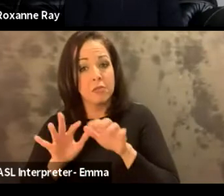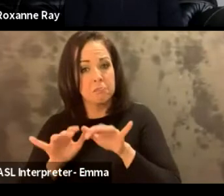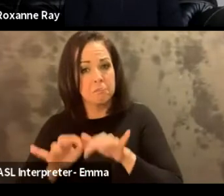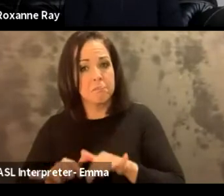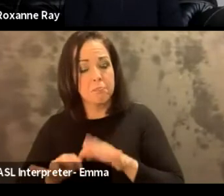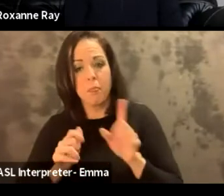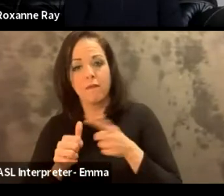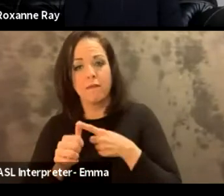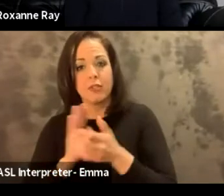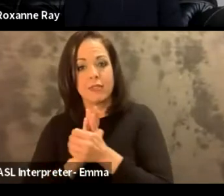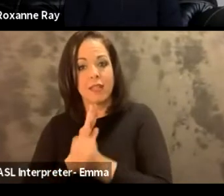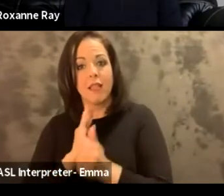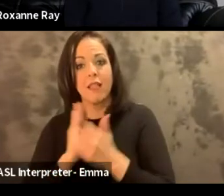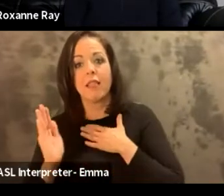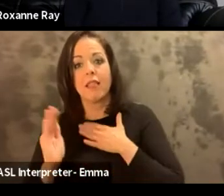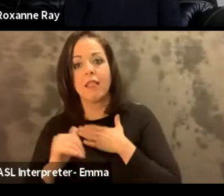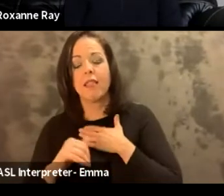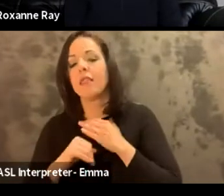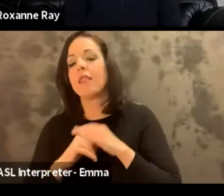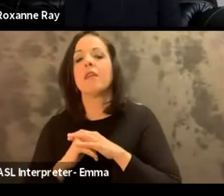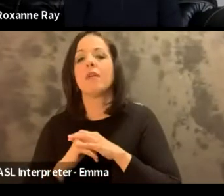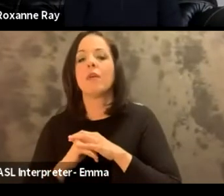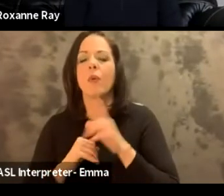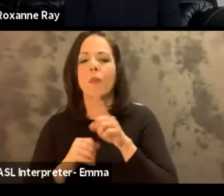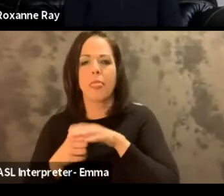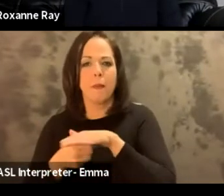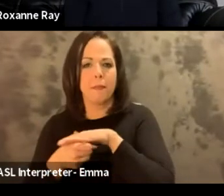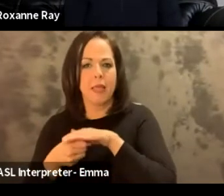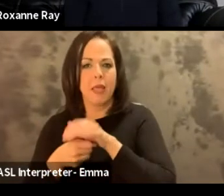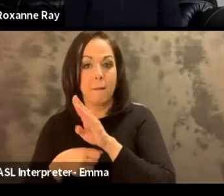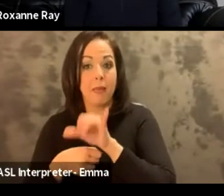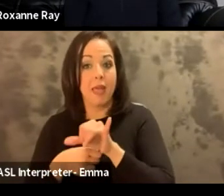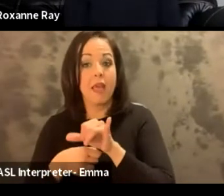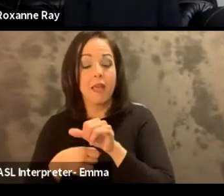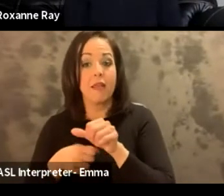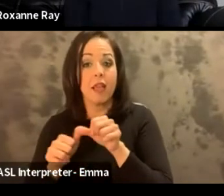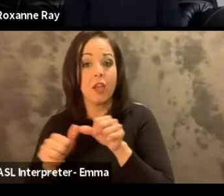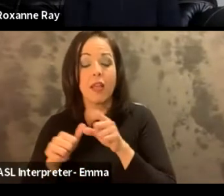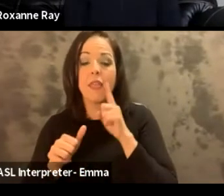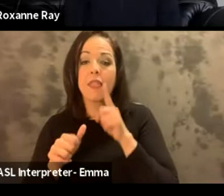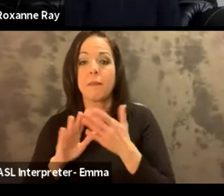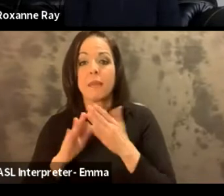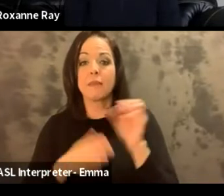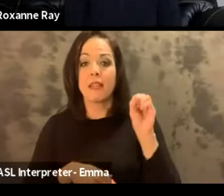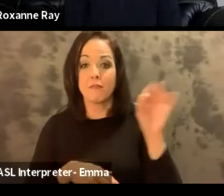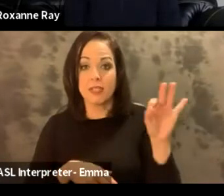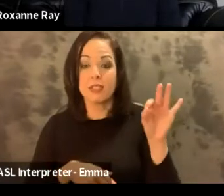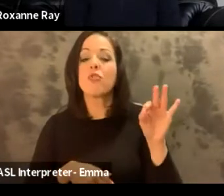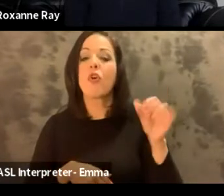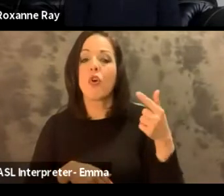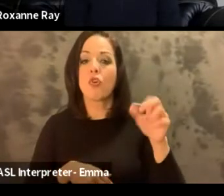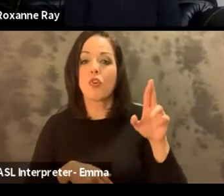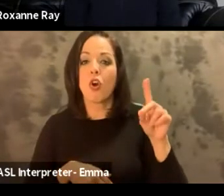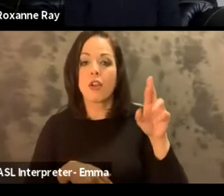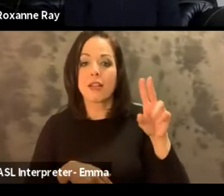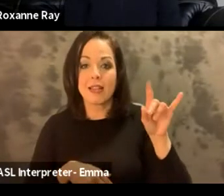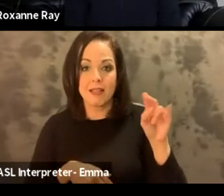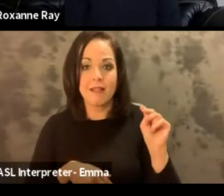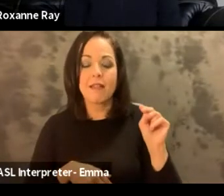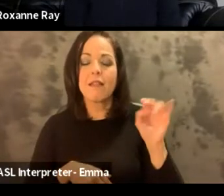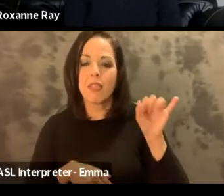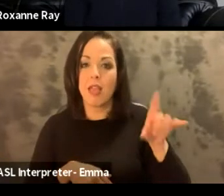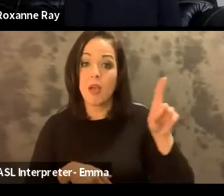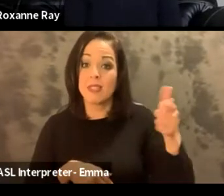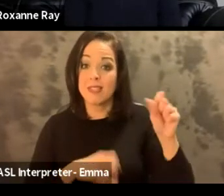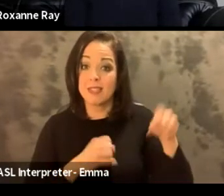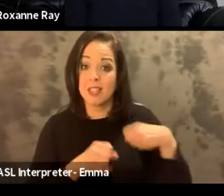skill. In the Bay Area, and I became the theater critic for the San Francisco Bay Guardian. I was there for 10 years, and then